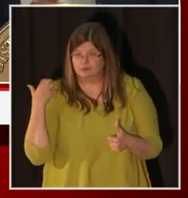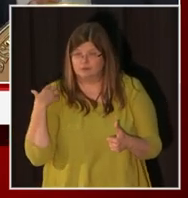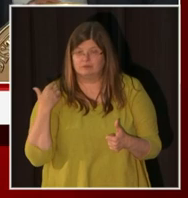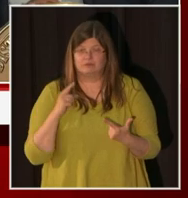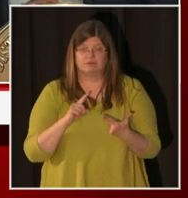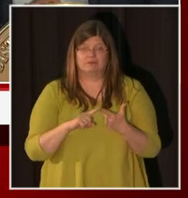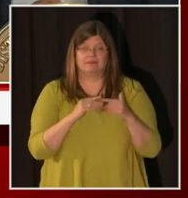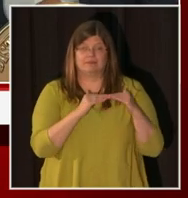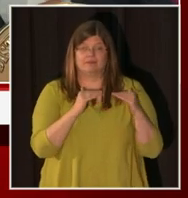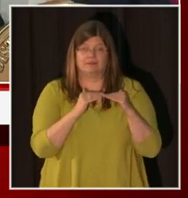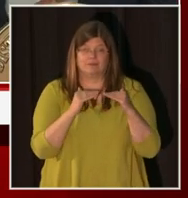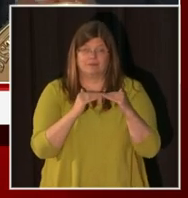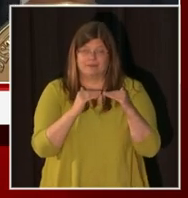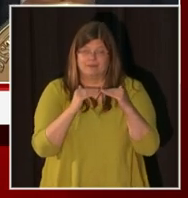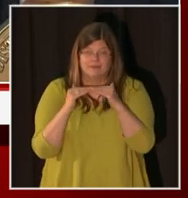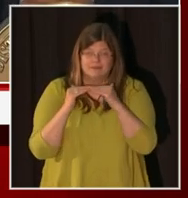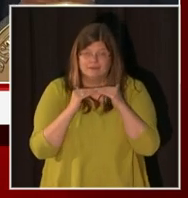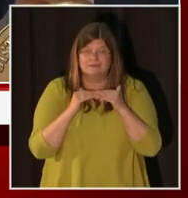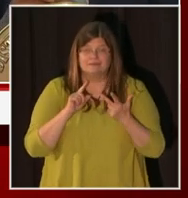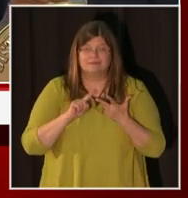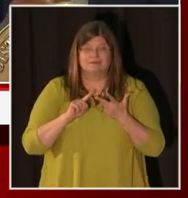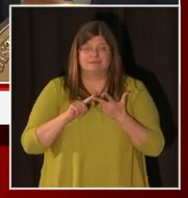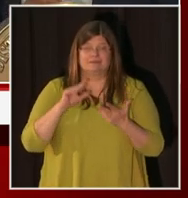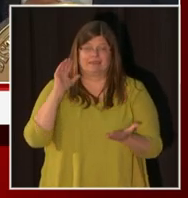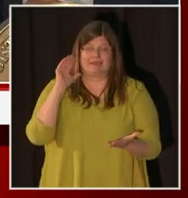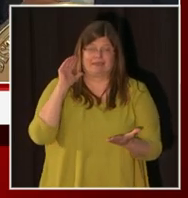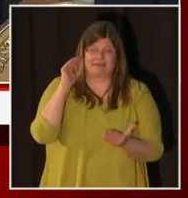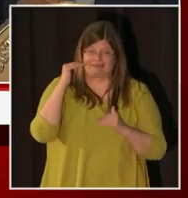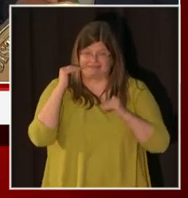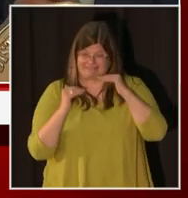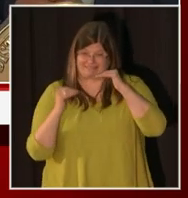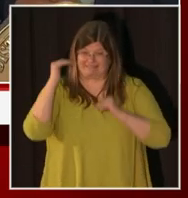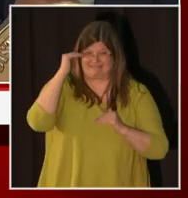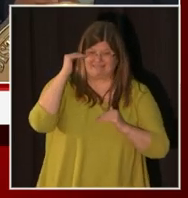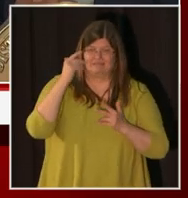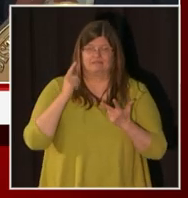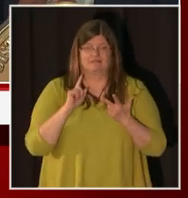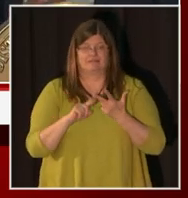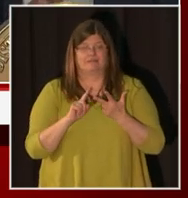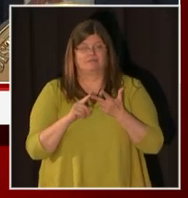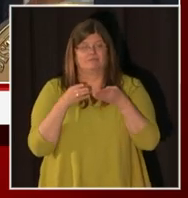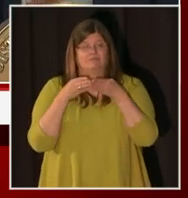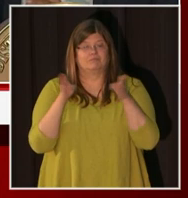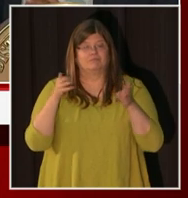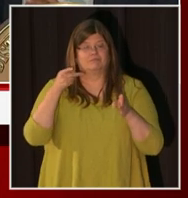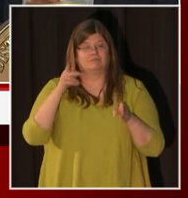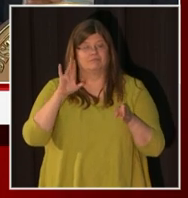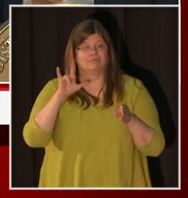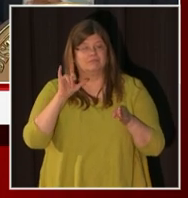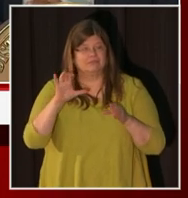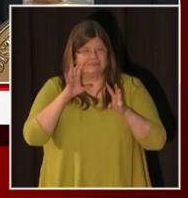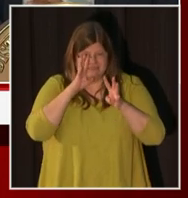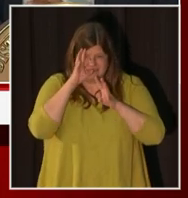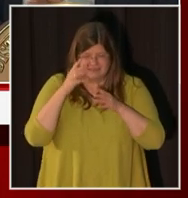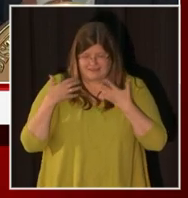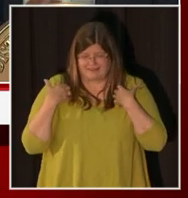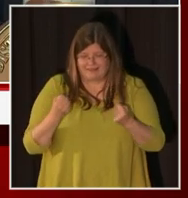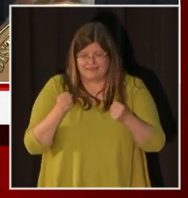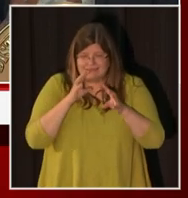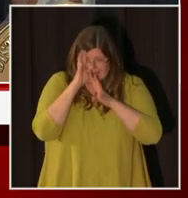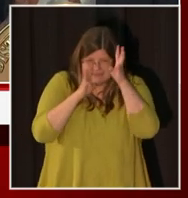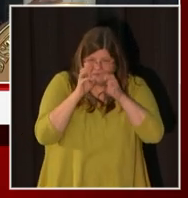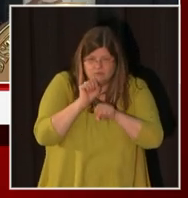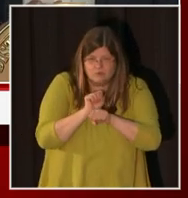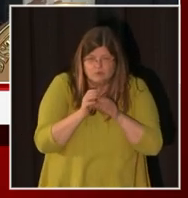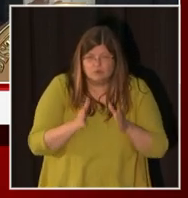disparity reduction in vulnerable populations. Public health innovation and workforce is another committee. Transportation